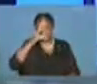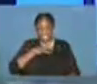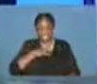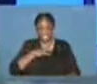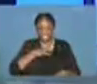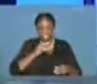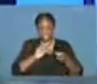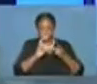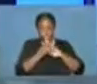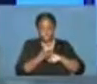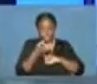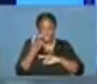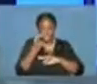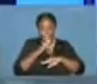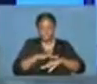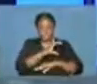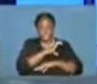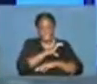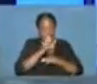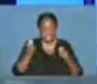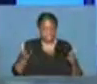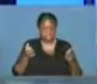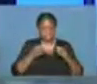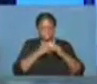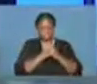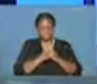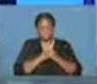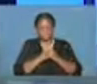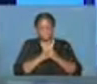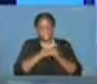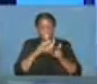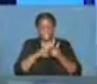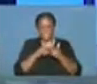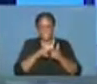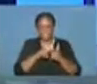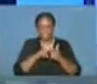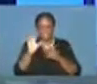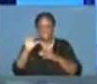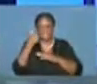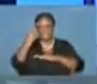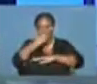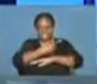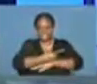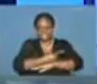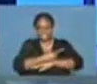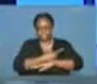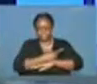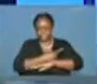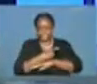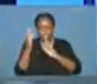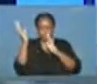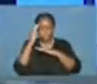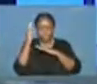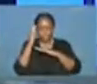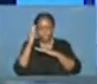Well, family members of the young man whose mind-boggling disappearance stretches into yet another day, upping the stakes in hopes of his